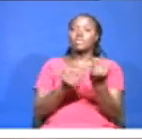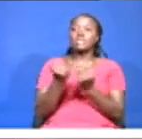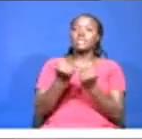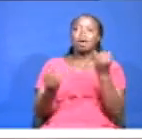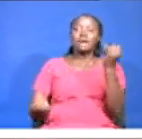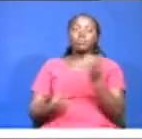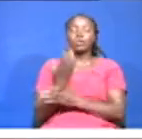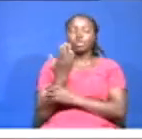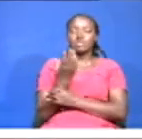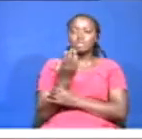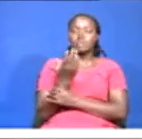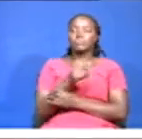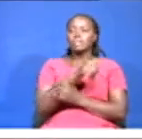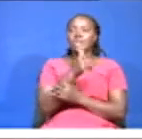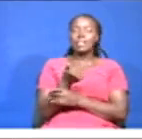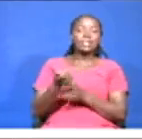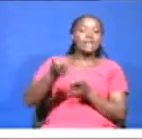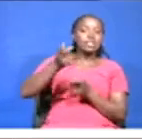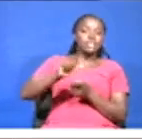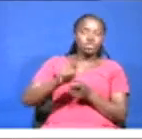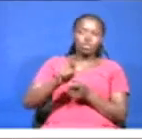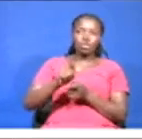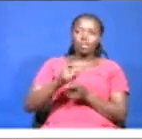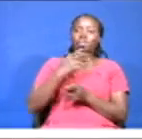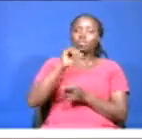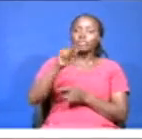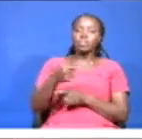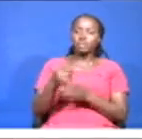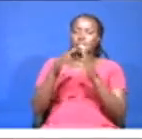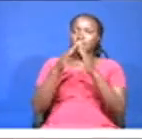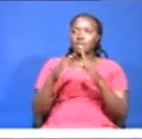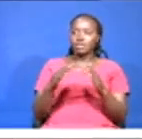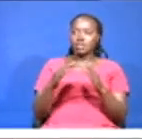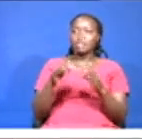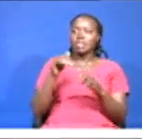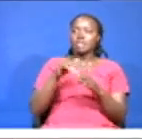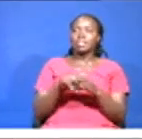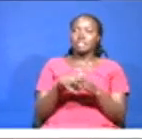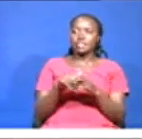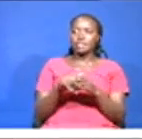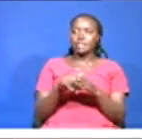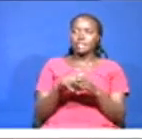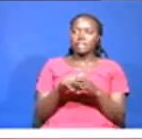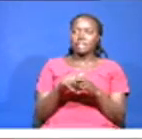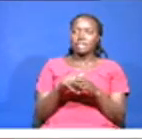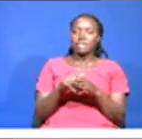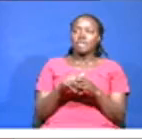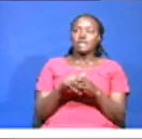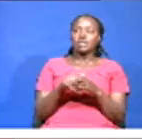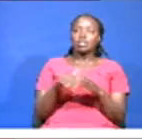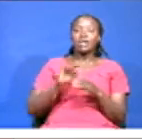launching another additional 5,000 houses in Eastlands in our